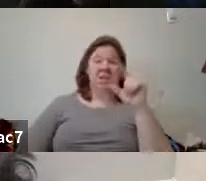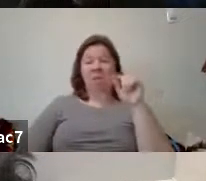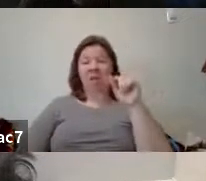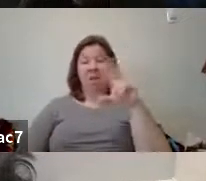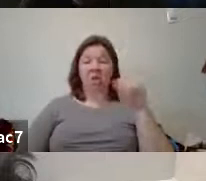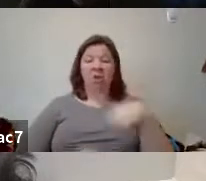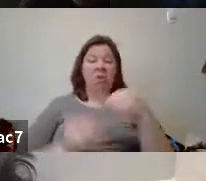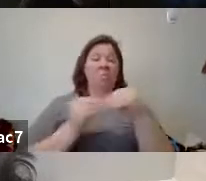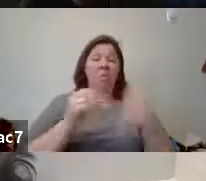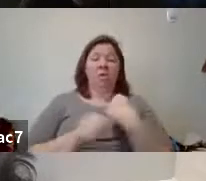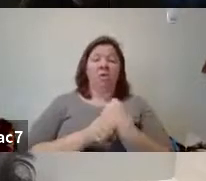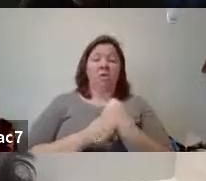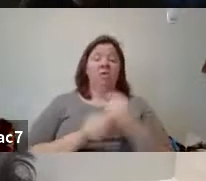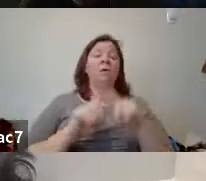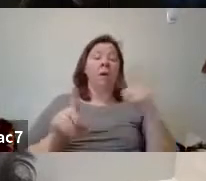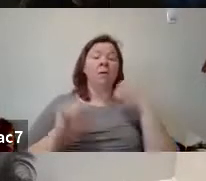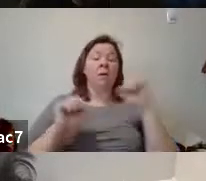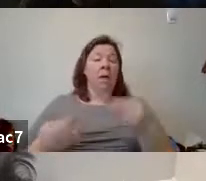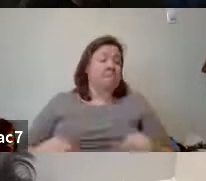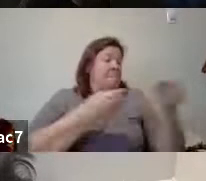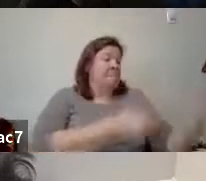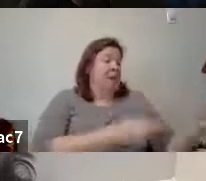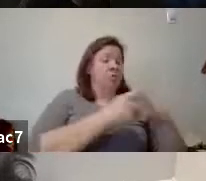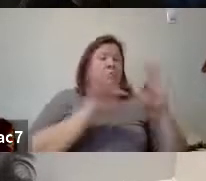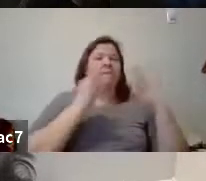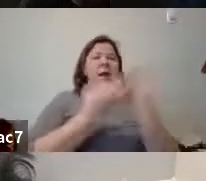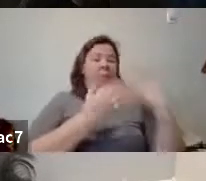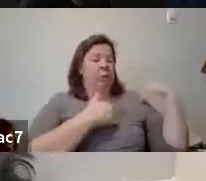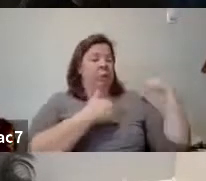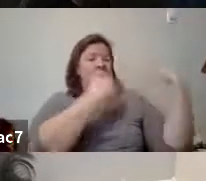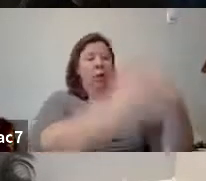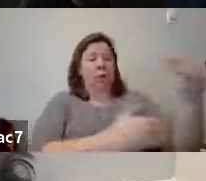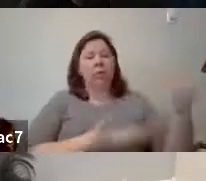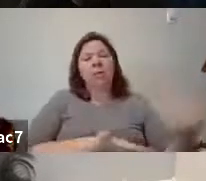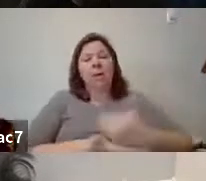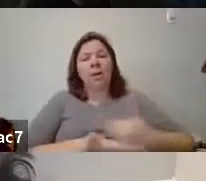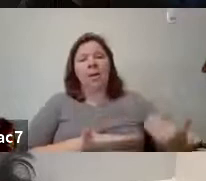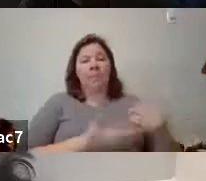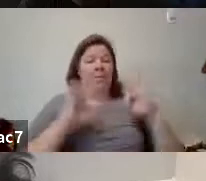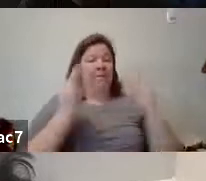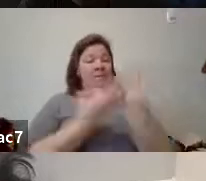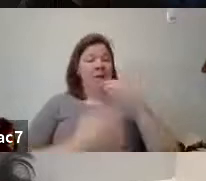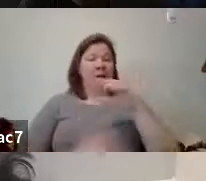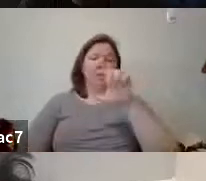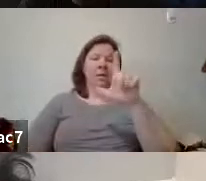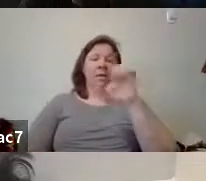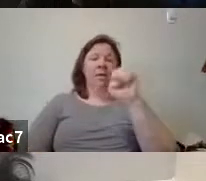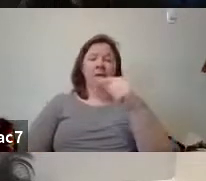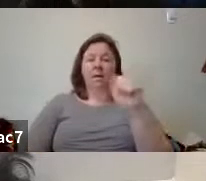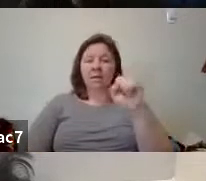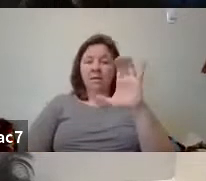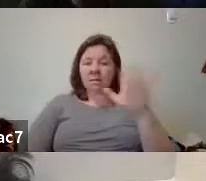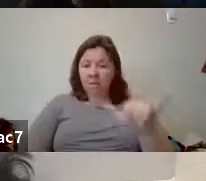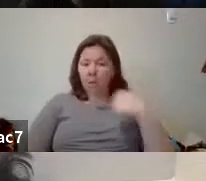years, but we're going to be able to pass this on. This is a generational income, a family legacy that we're building. And